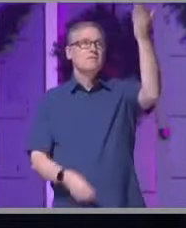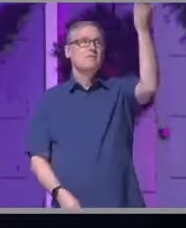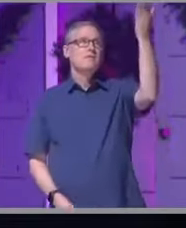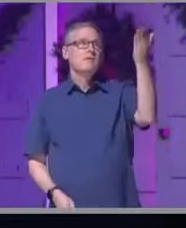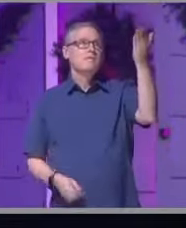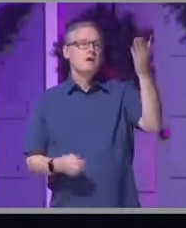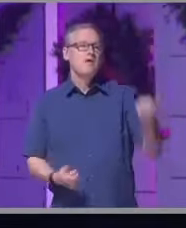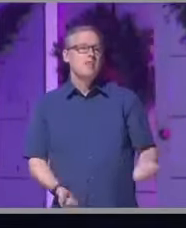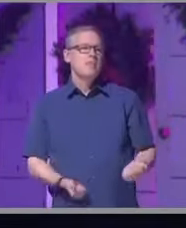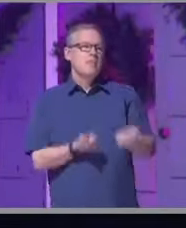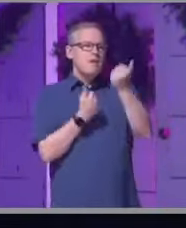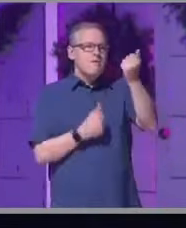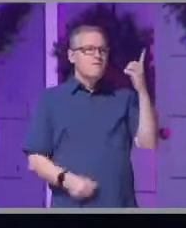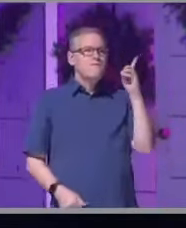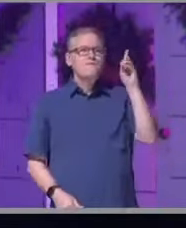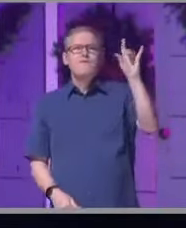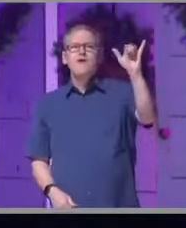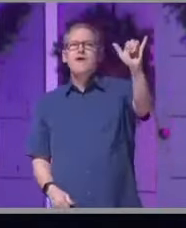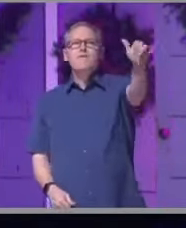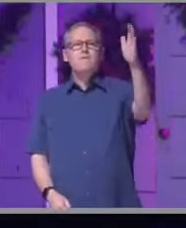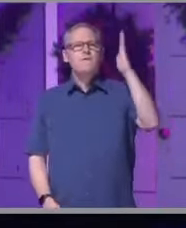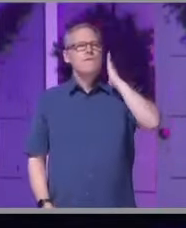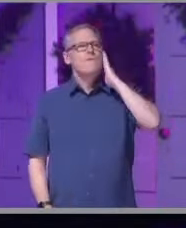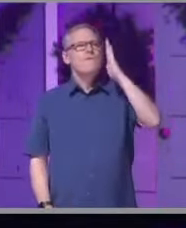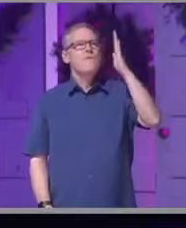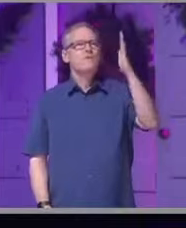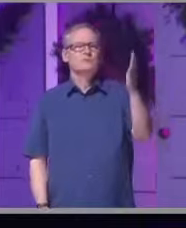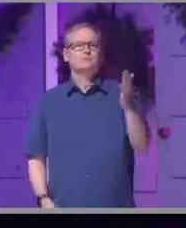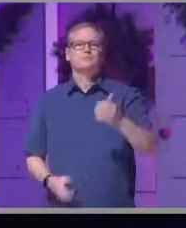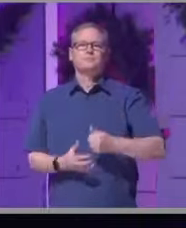him will live forever.